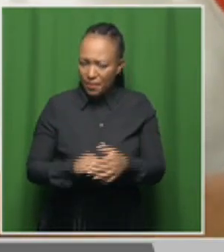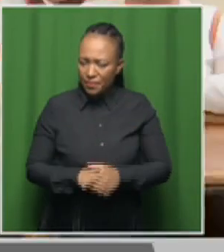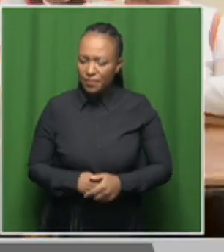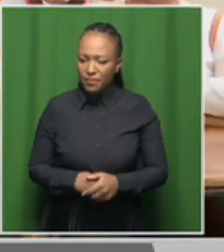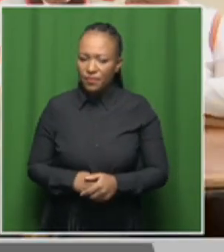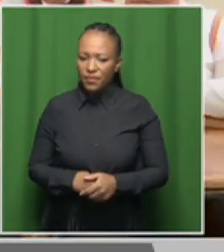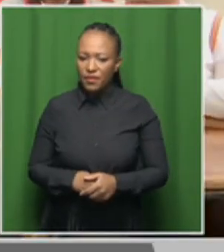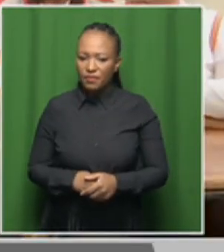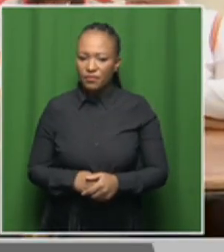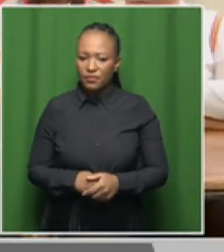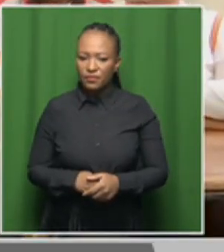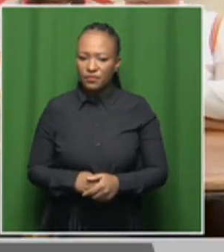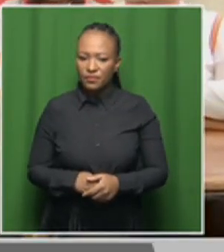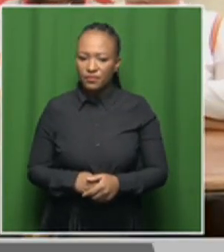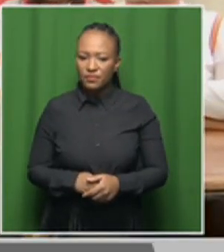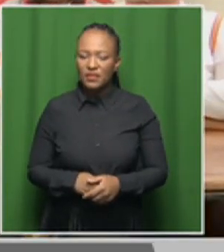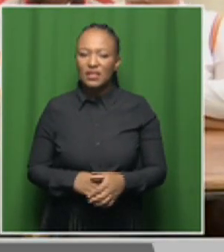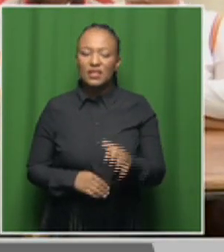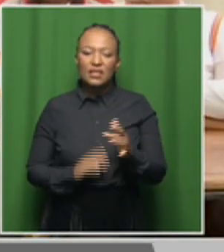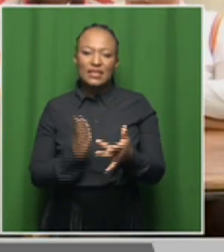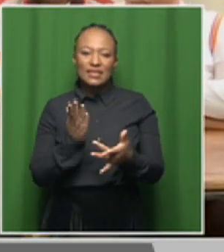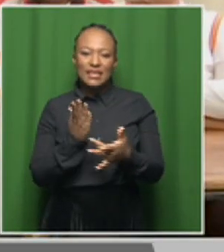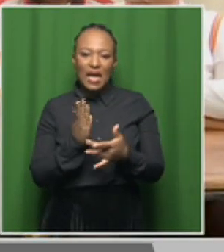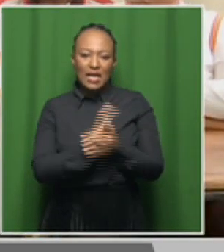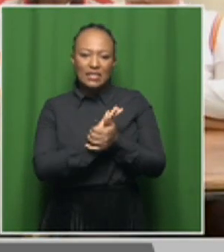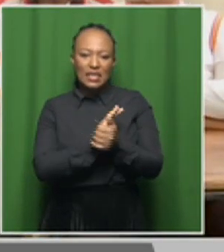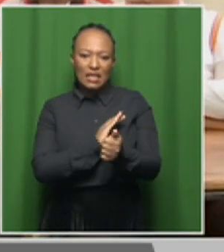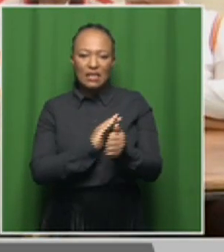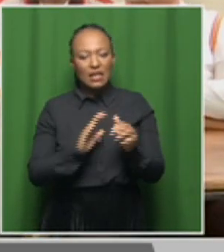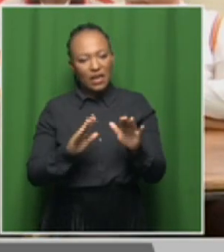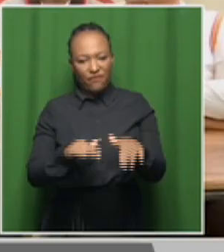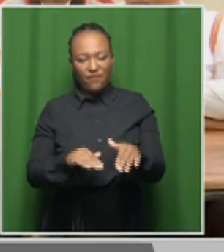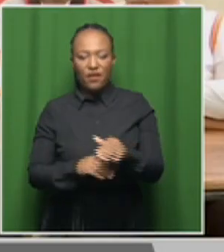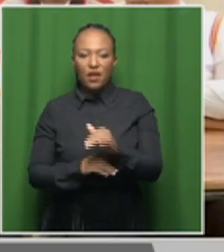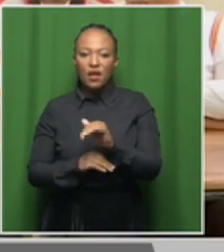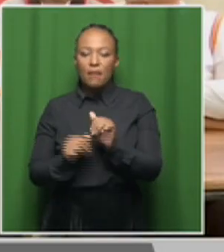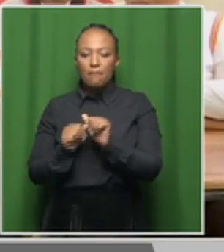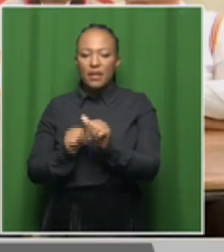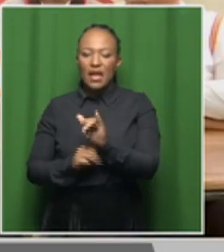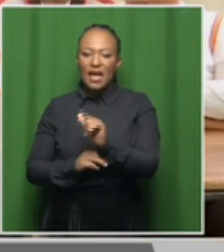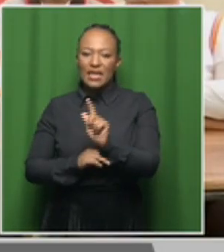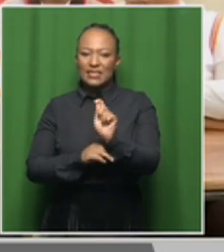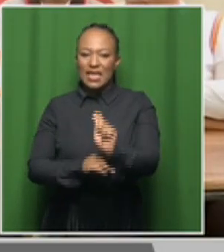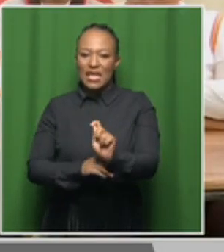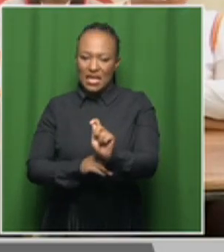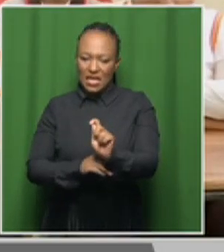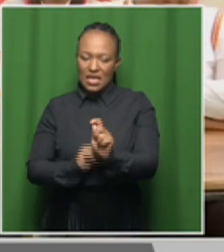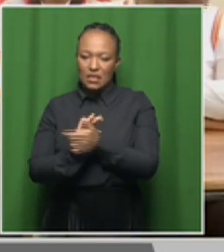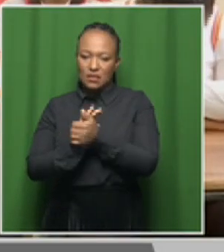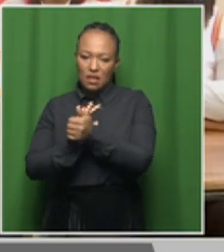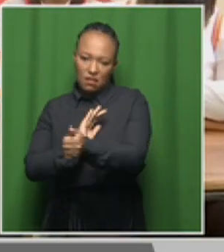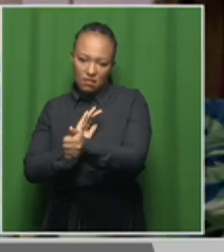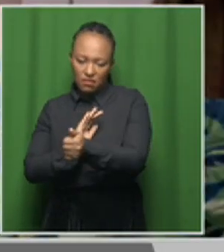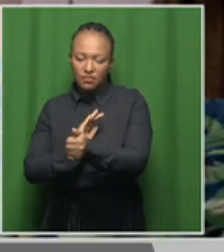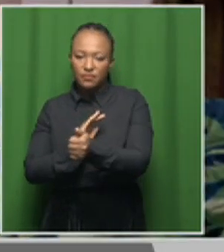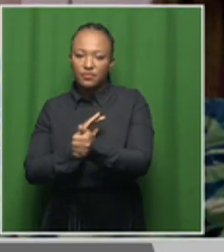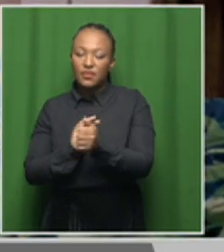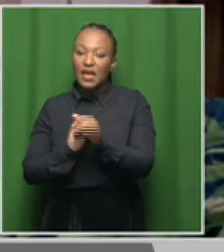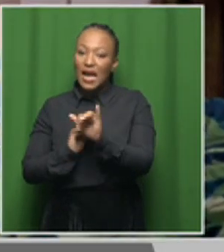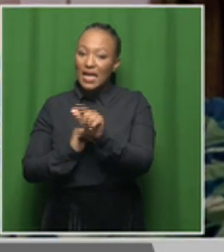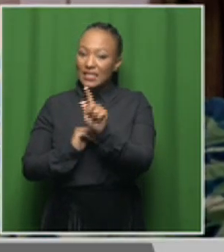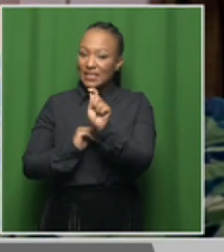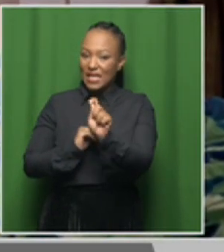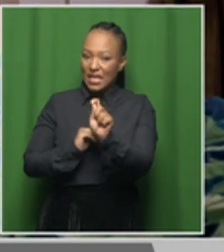away just even from that word tech skills, I think let's call it IT or ICT skills, Okay. where this is more related